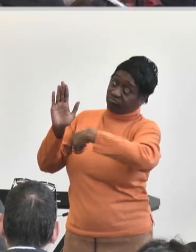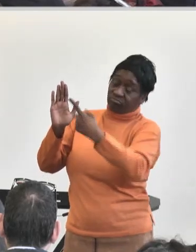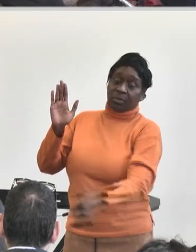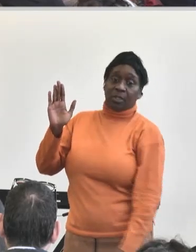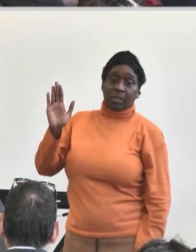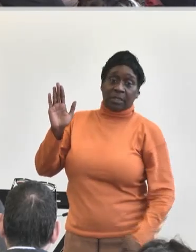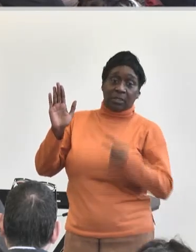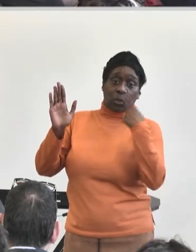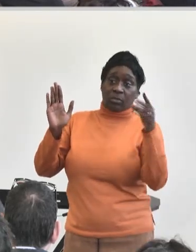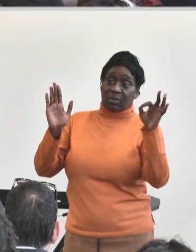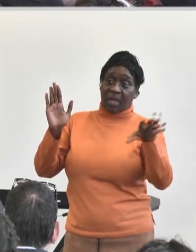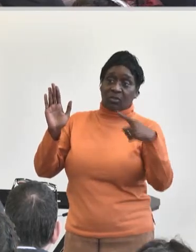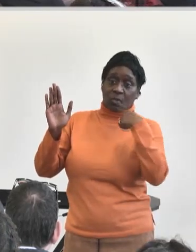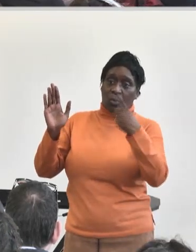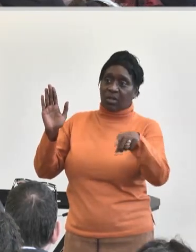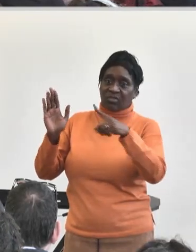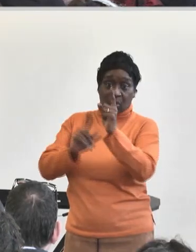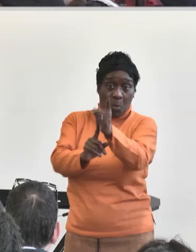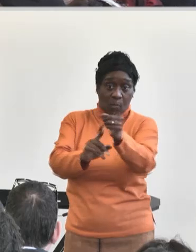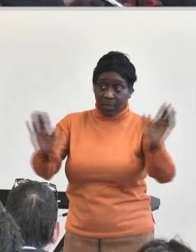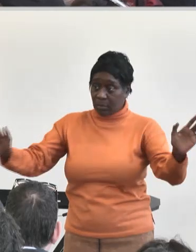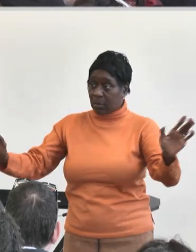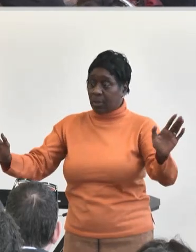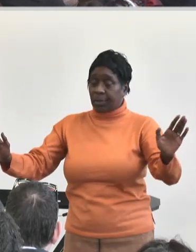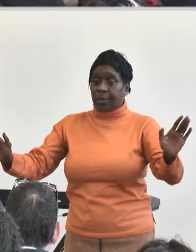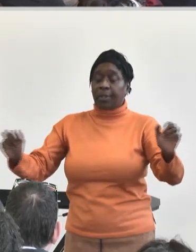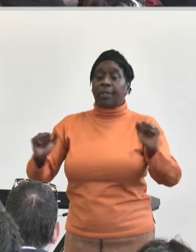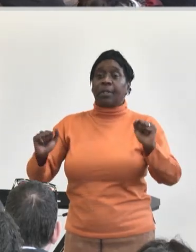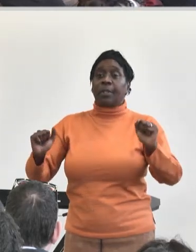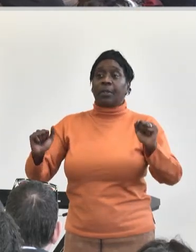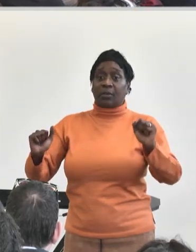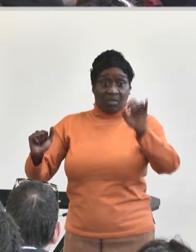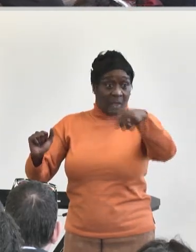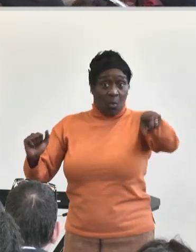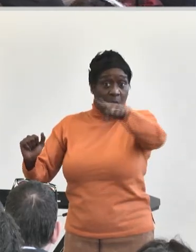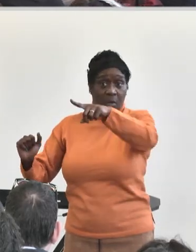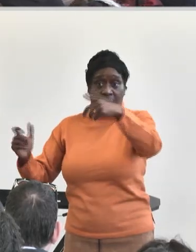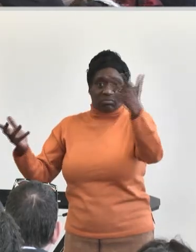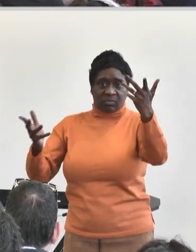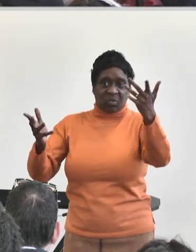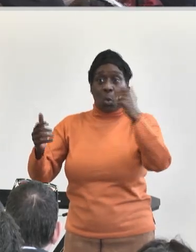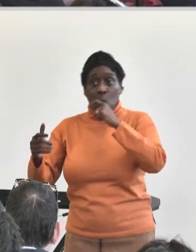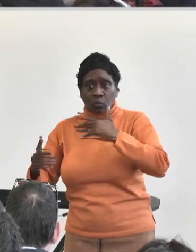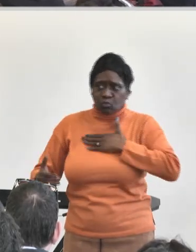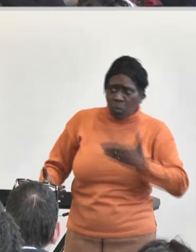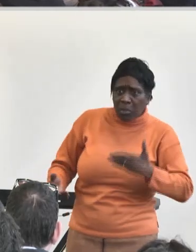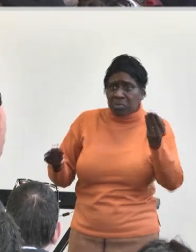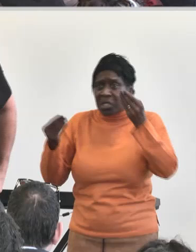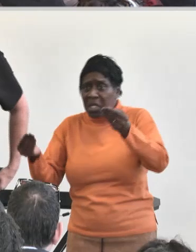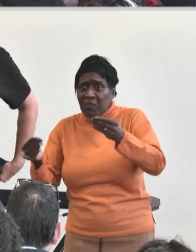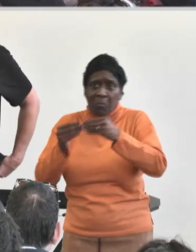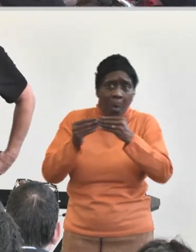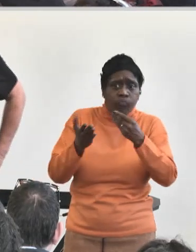he said, I'm going to ask in just a moment, voy a pedir en un momento, That everybody who is willing to give